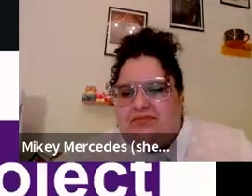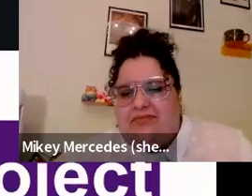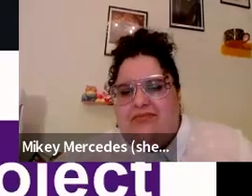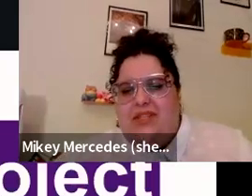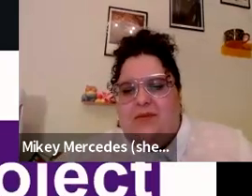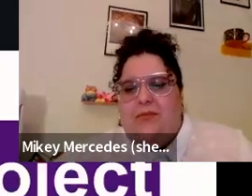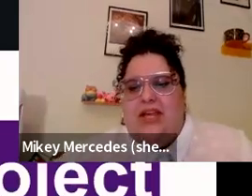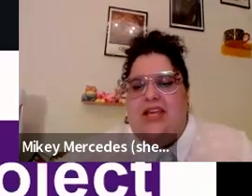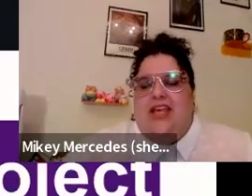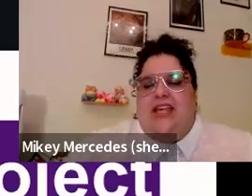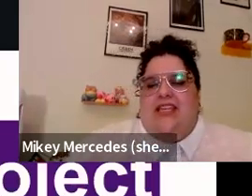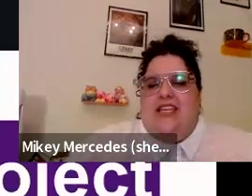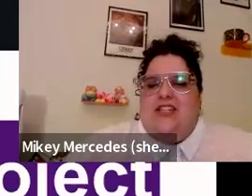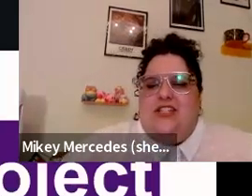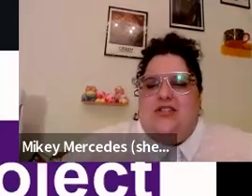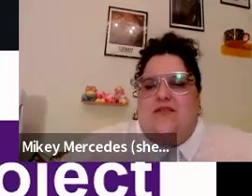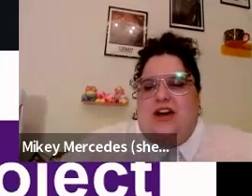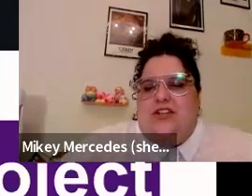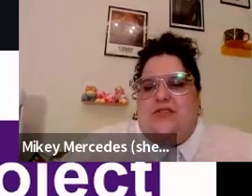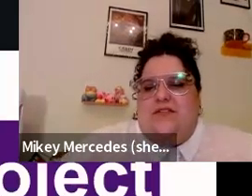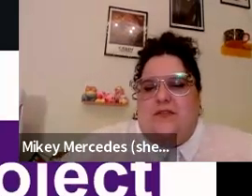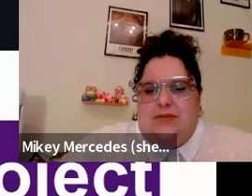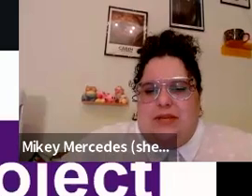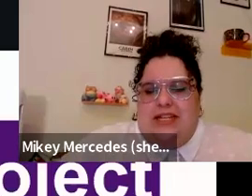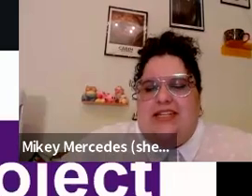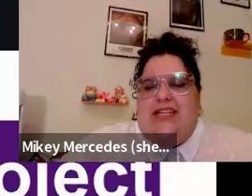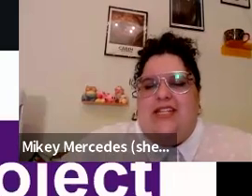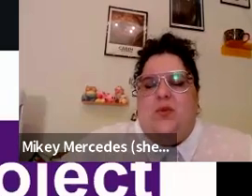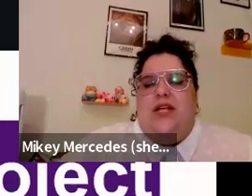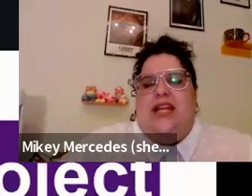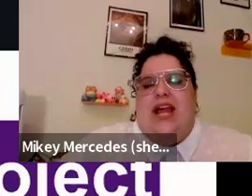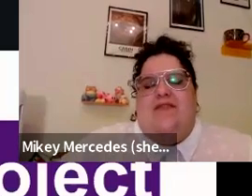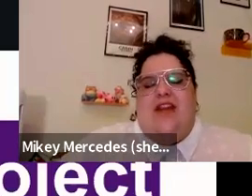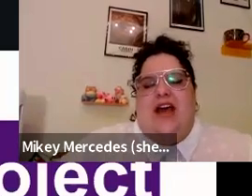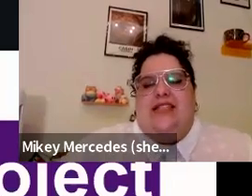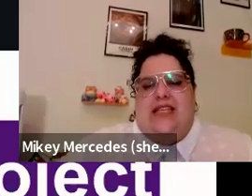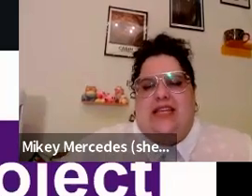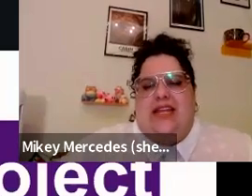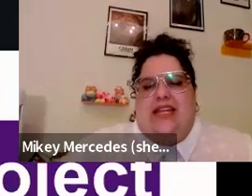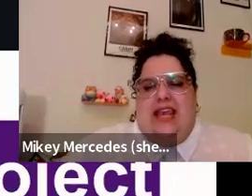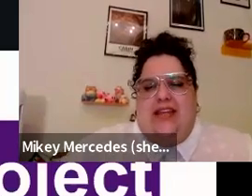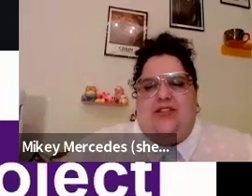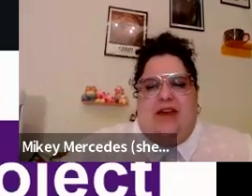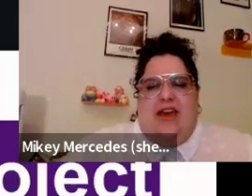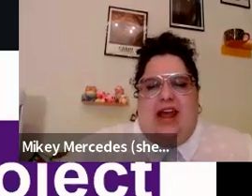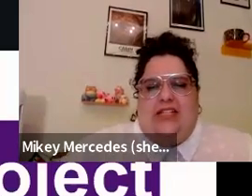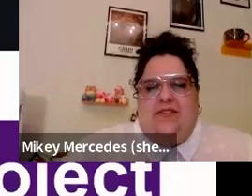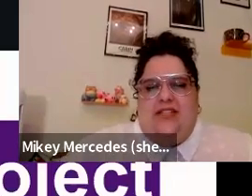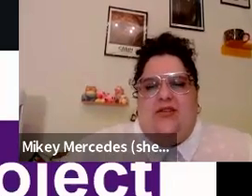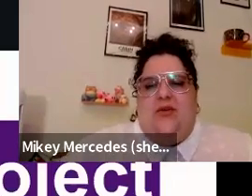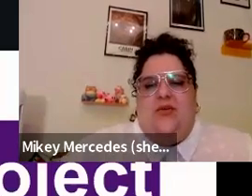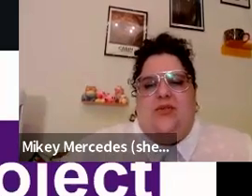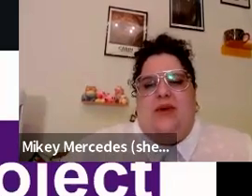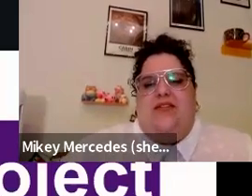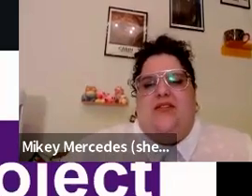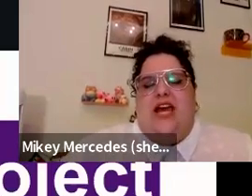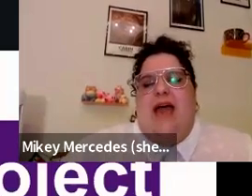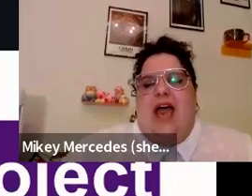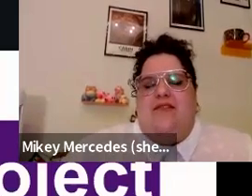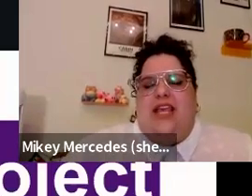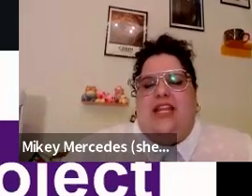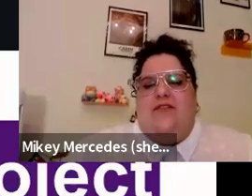impairments or certain visible disabilities over others. And in fat activism, the fatter you are, the more disabled